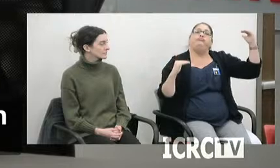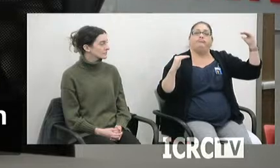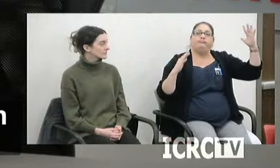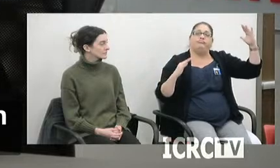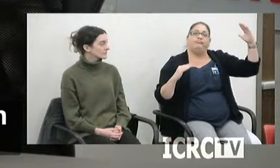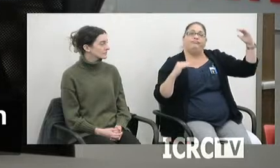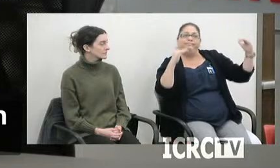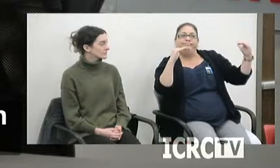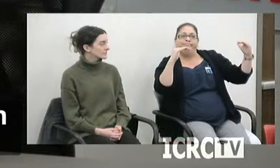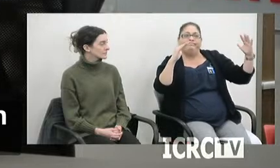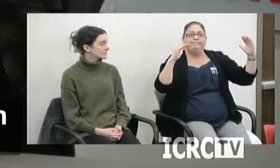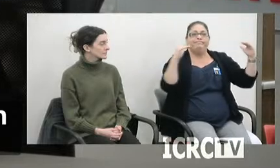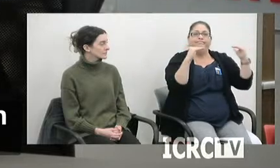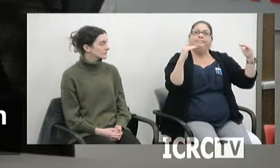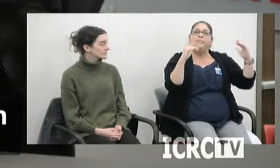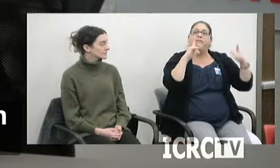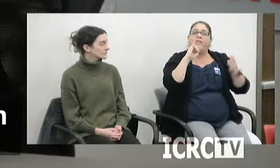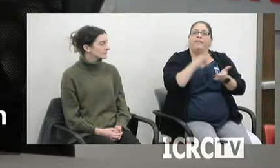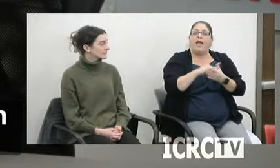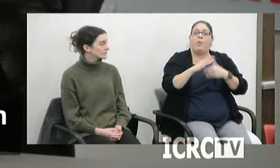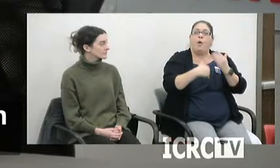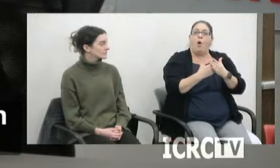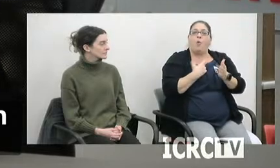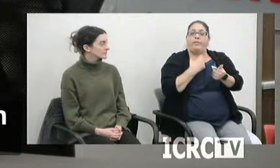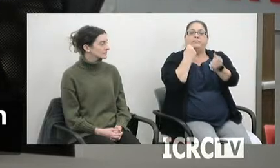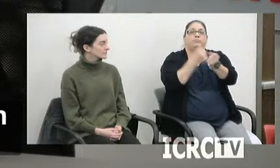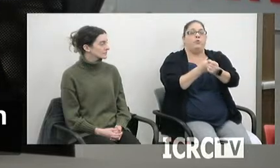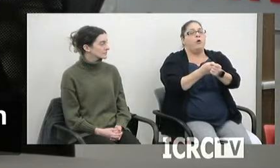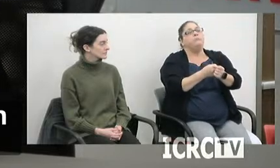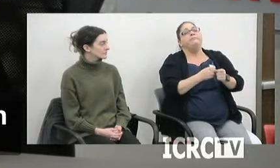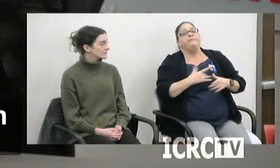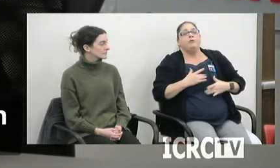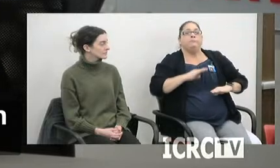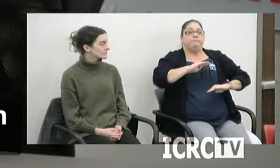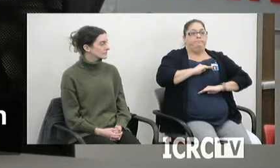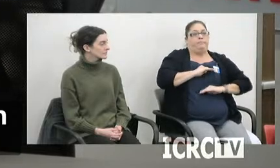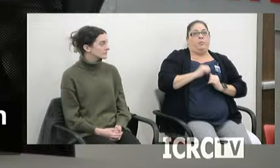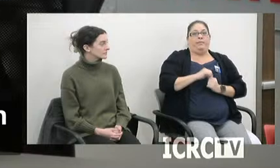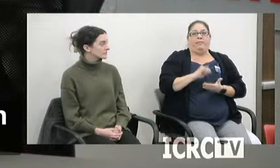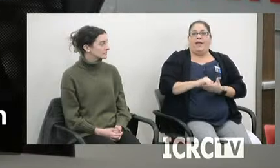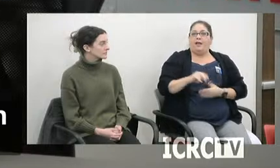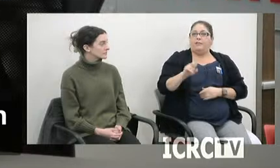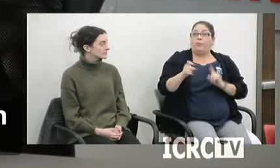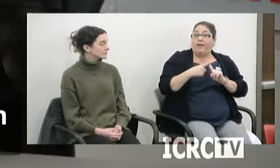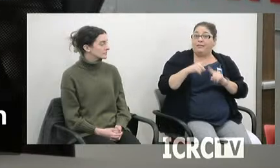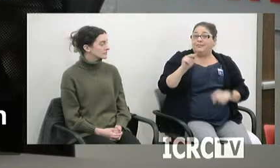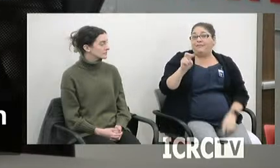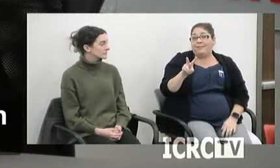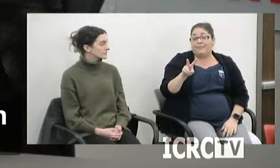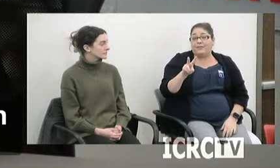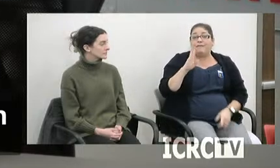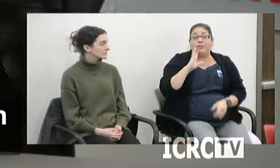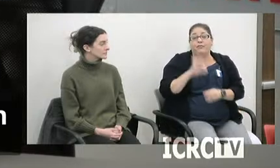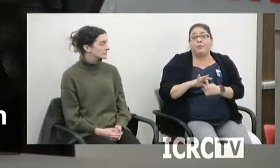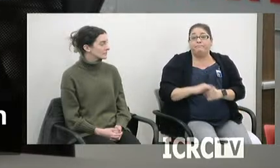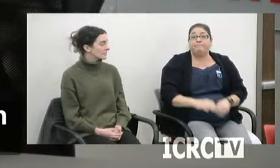put something that all of us can support and get behind in November.